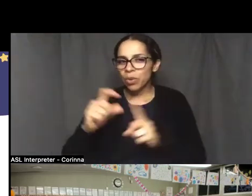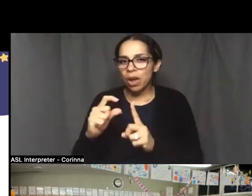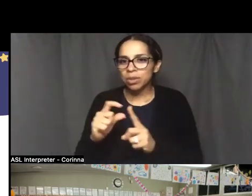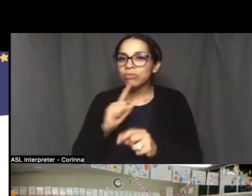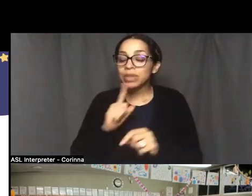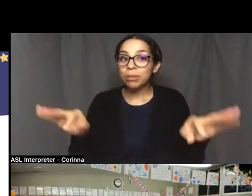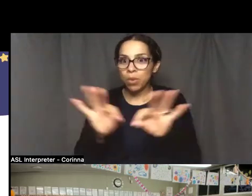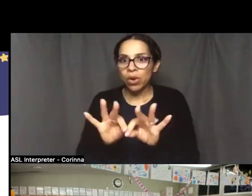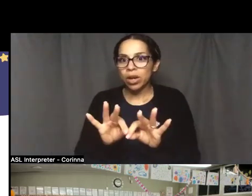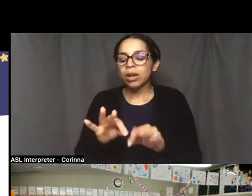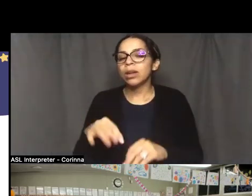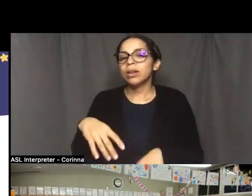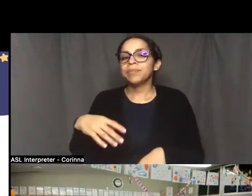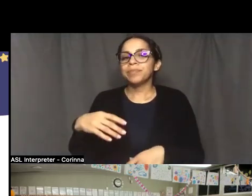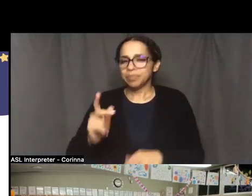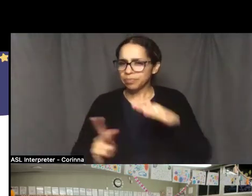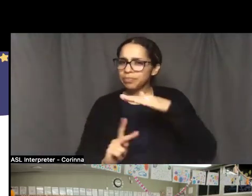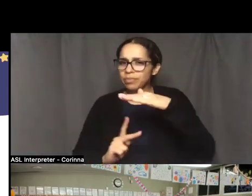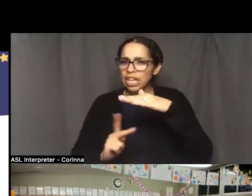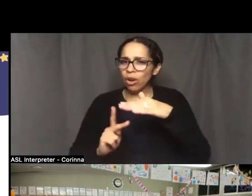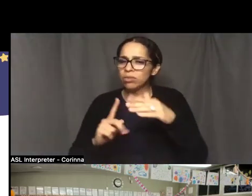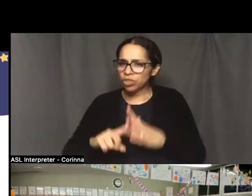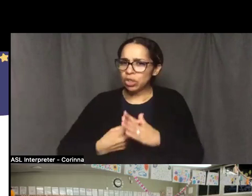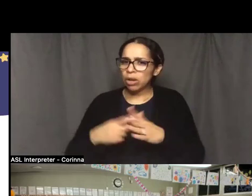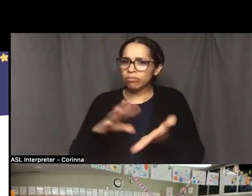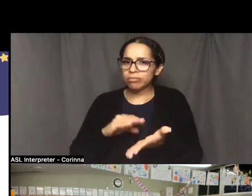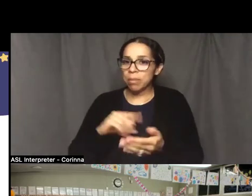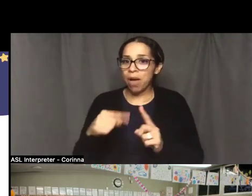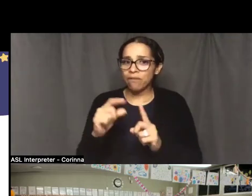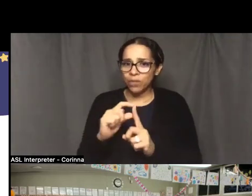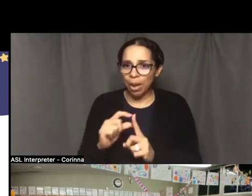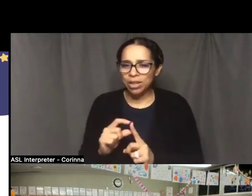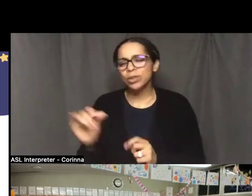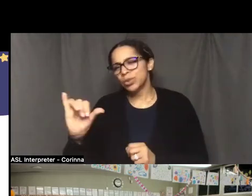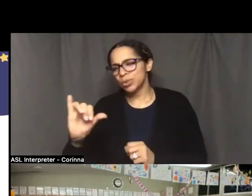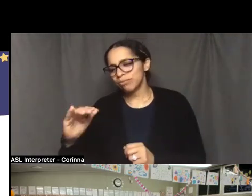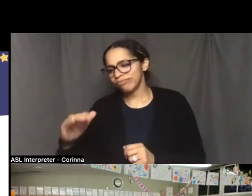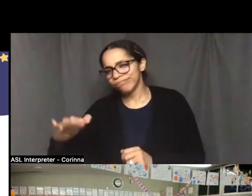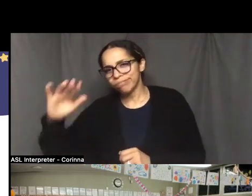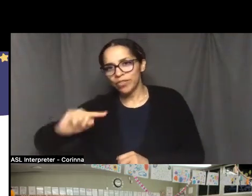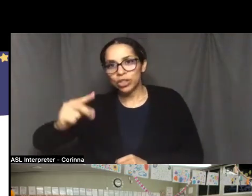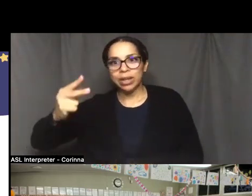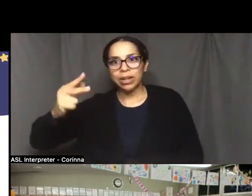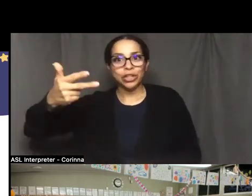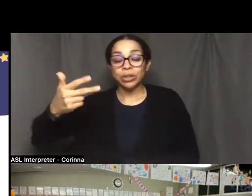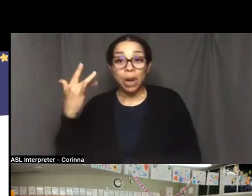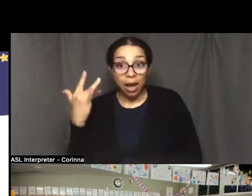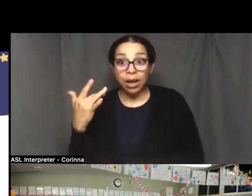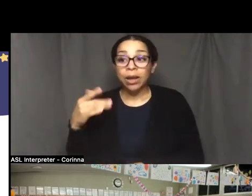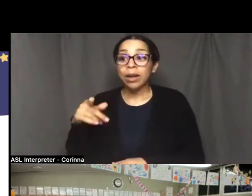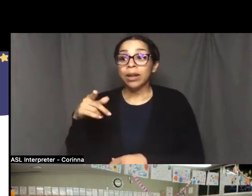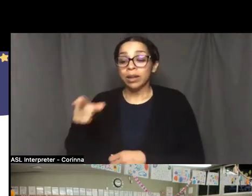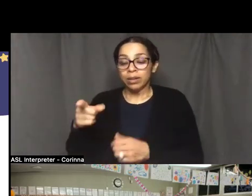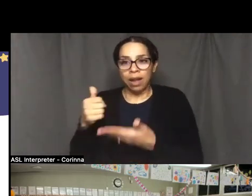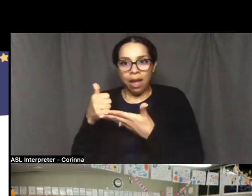on vocabulary in kindergarten in all of our grades because the way it impacts them as they learn to read is